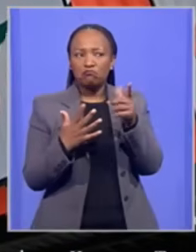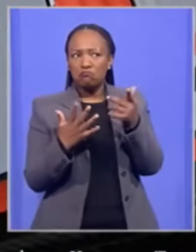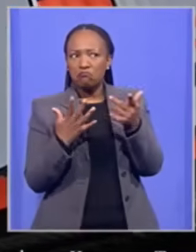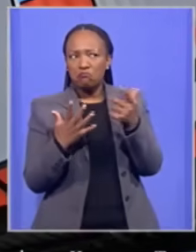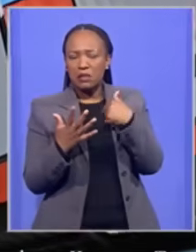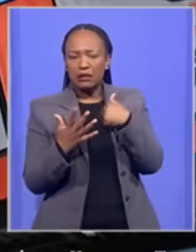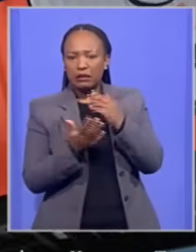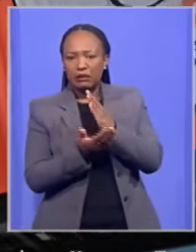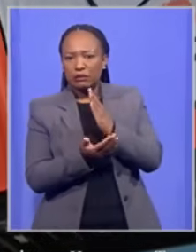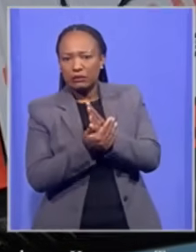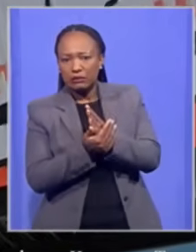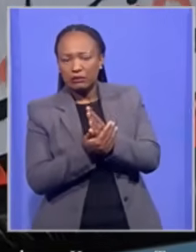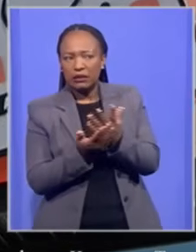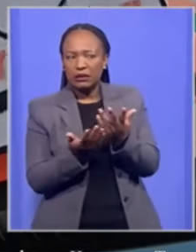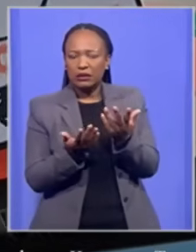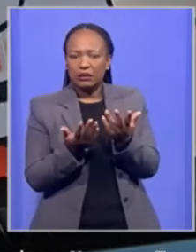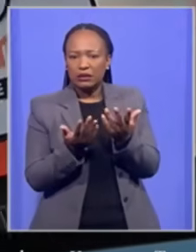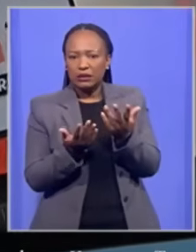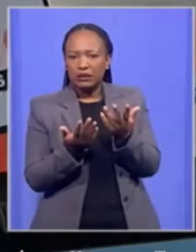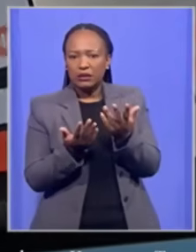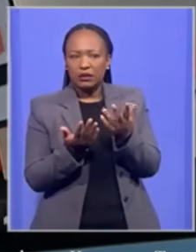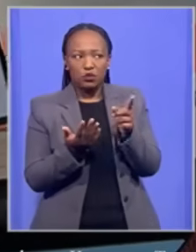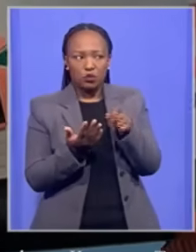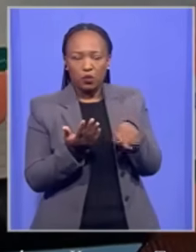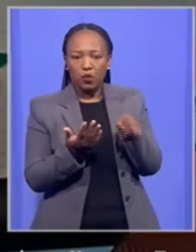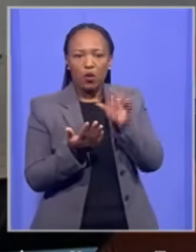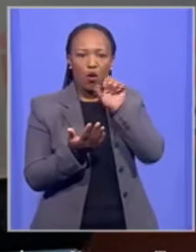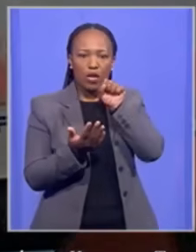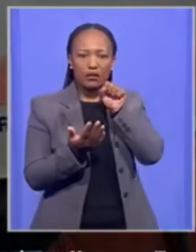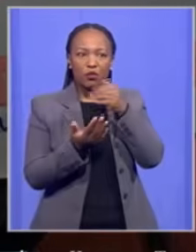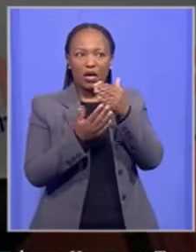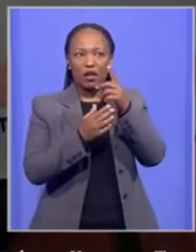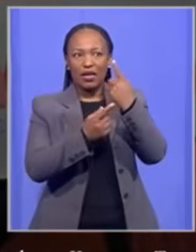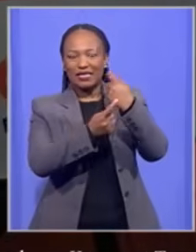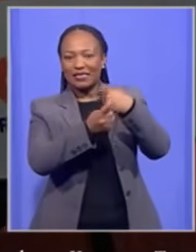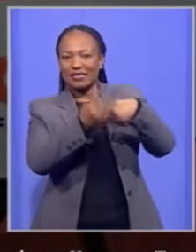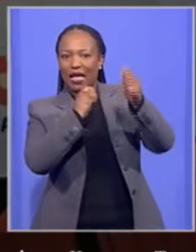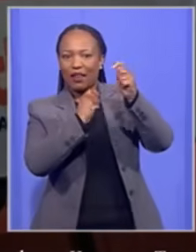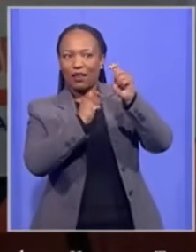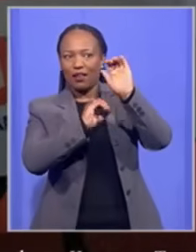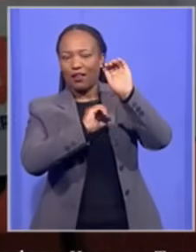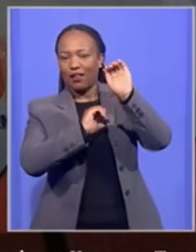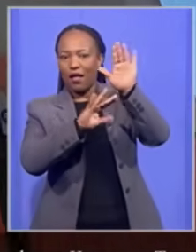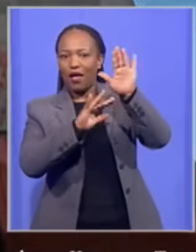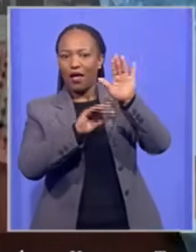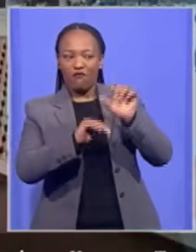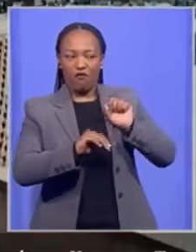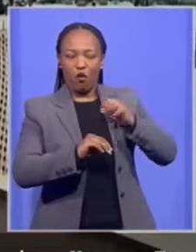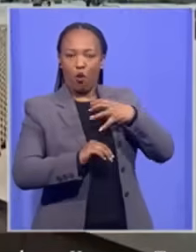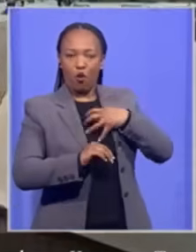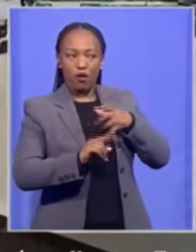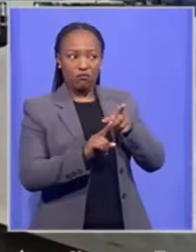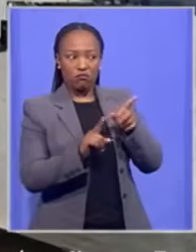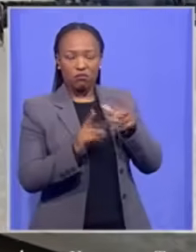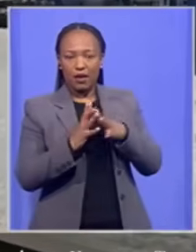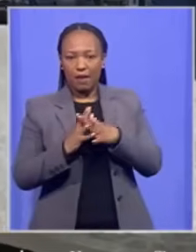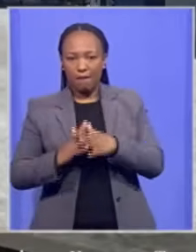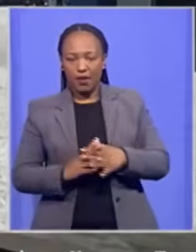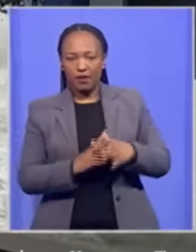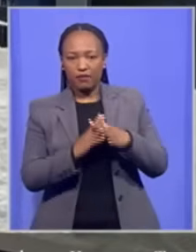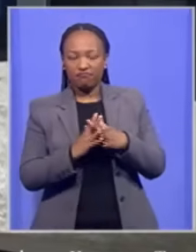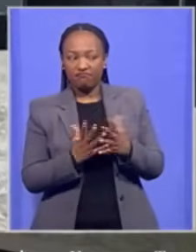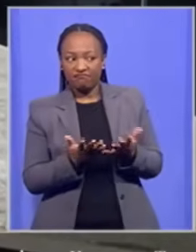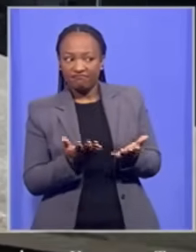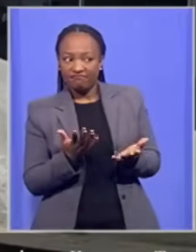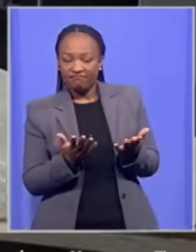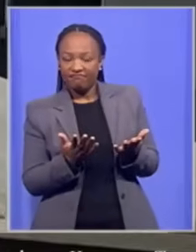gore a na ba tla kgona go romela dikenyong tša bona ko ntle ka baka la taba e gal rate re le America ka fao re ileng ra kgona